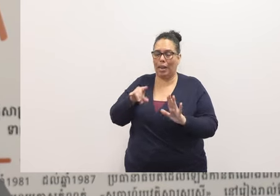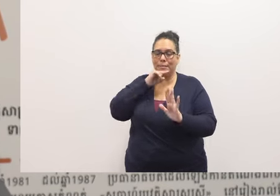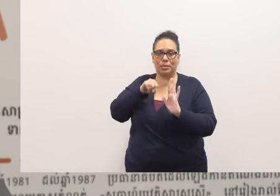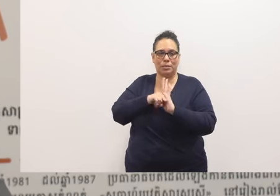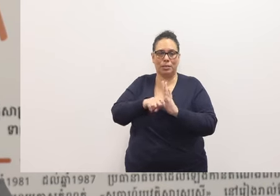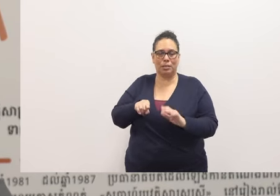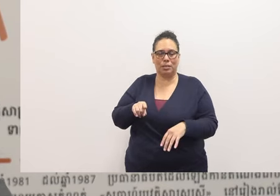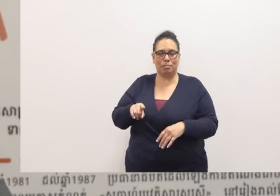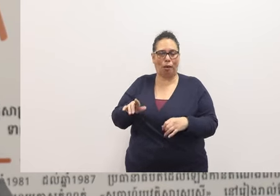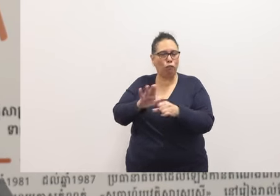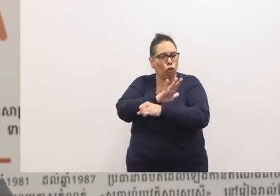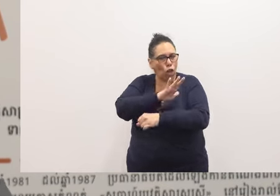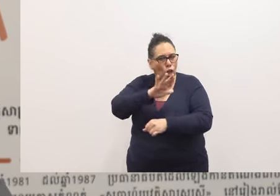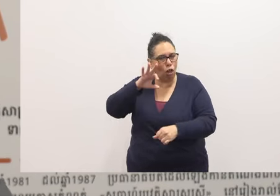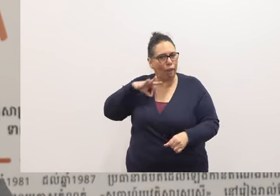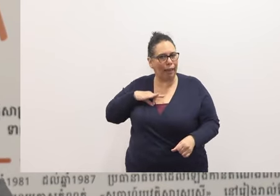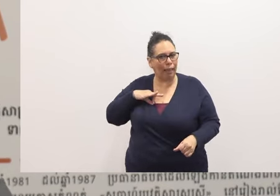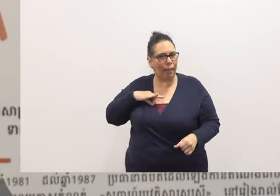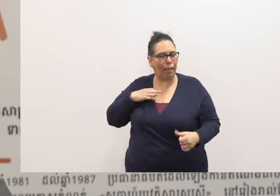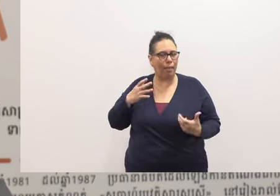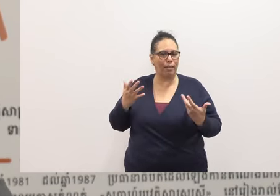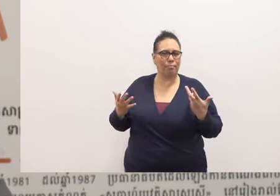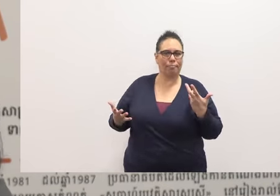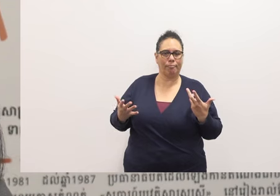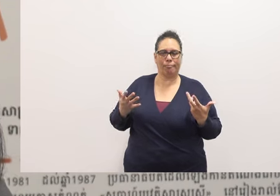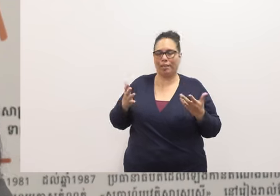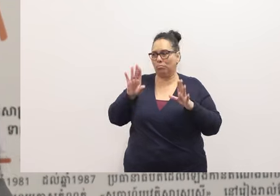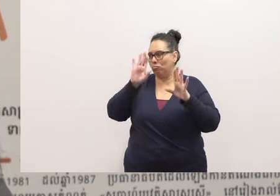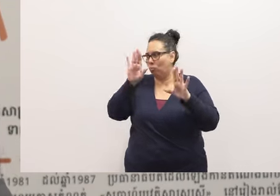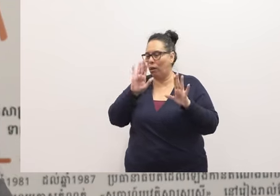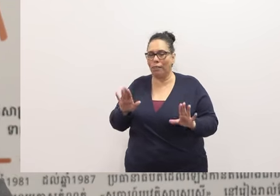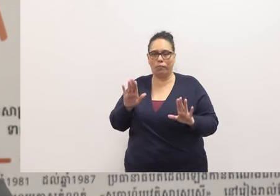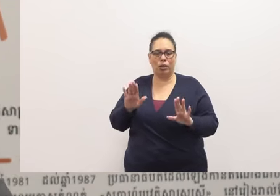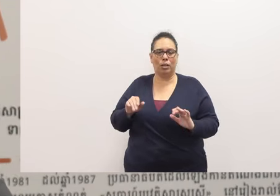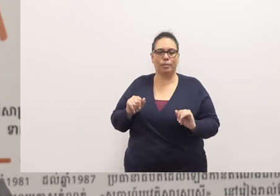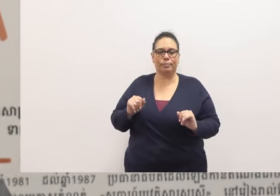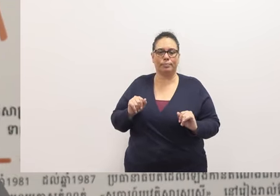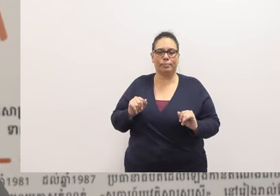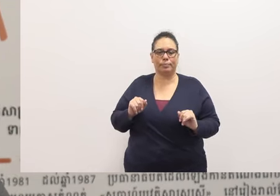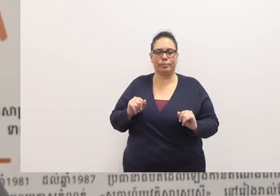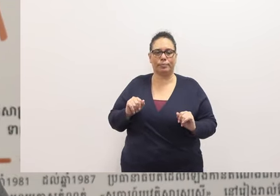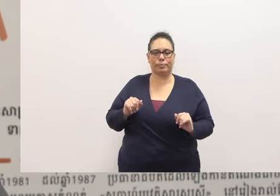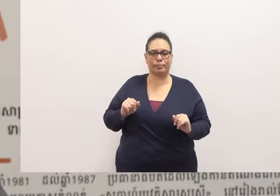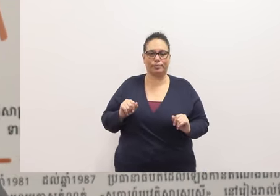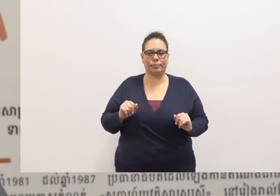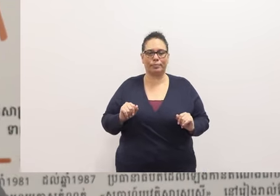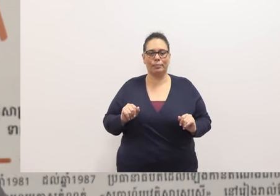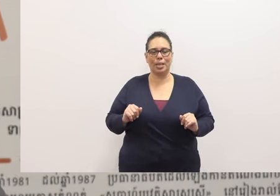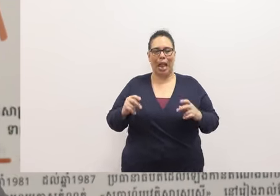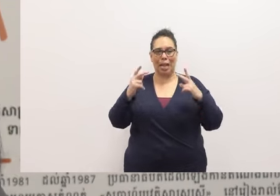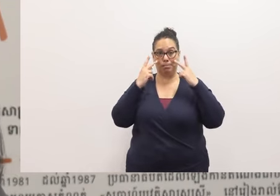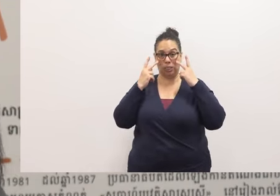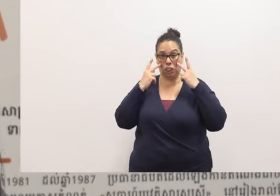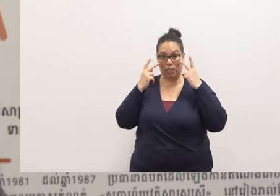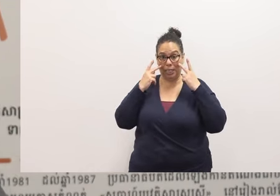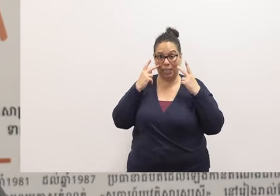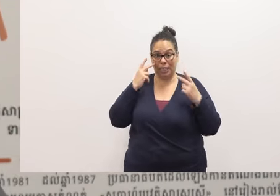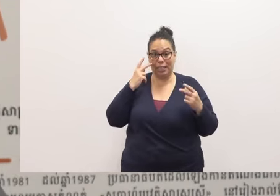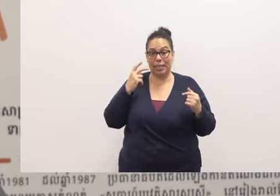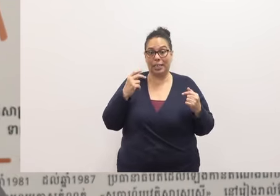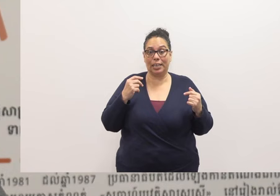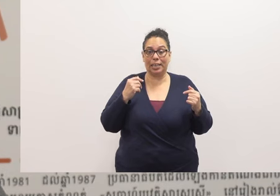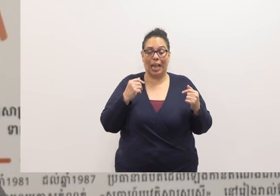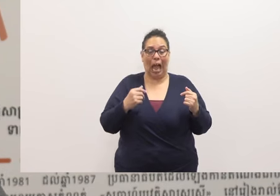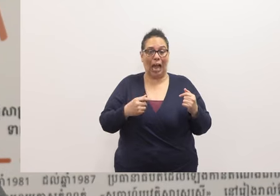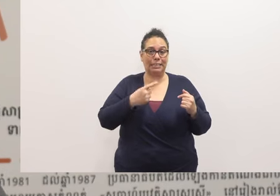full-on credit. I think it's wonderful. I think it's great. I'm looking at two, and I know I